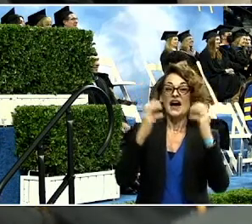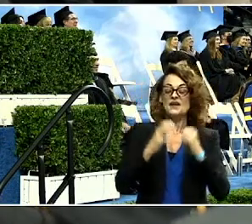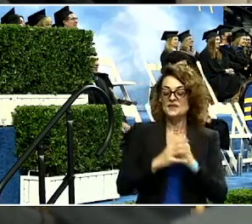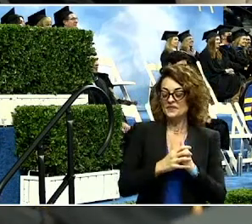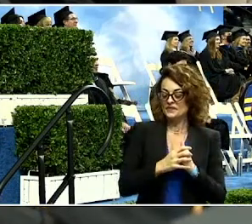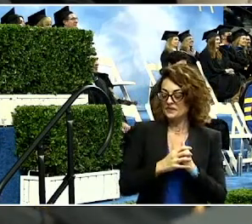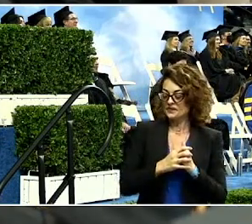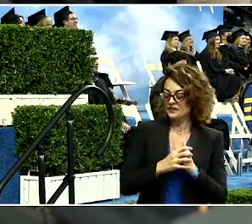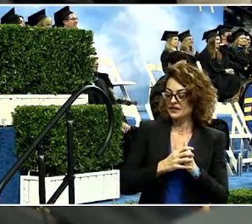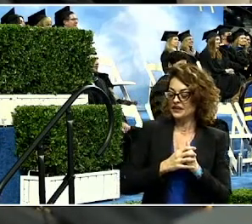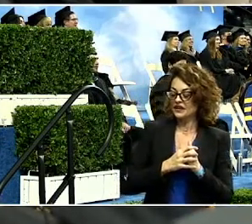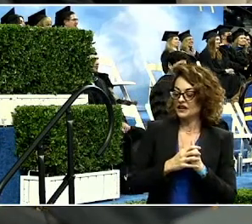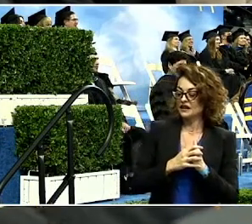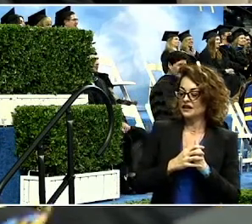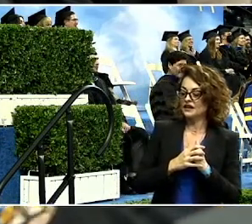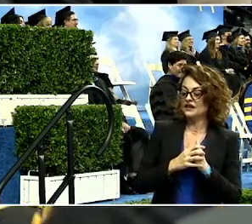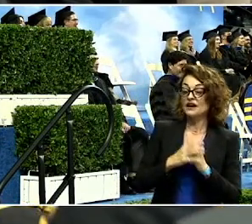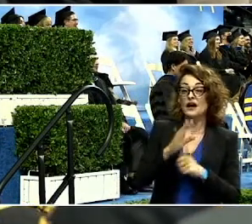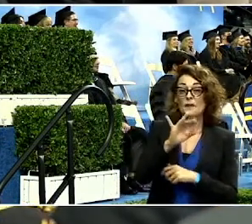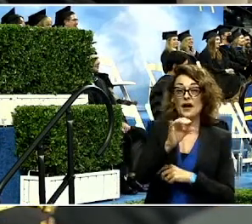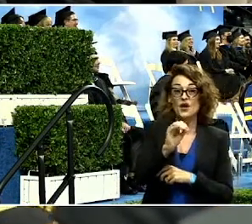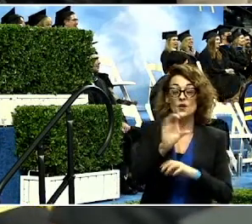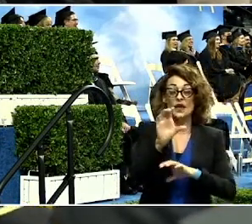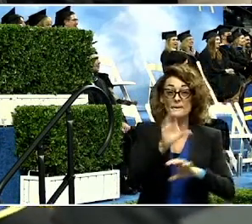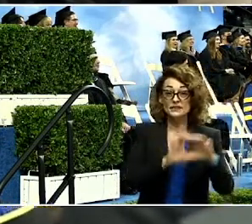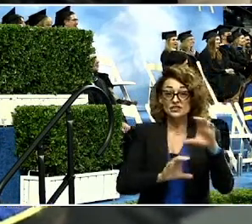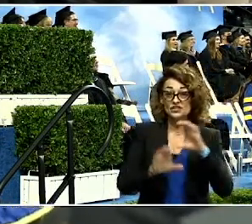And how about chemistry and biochemistry?